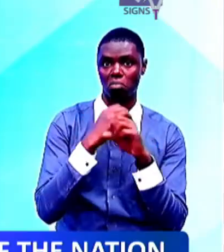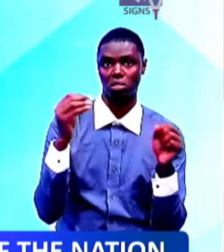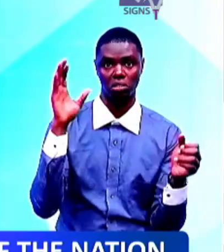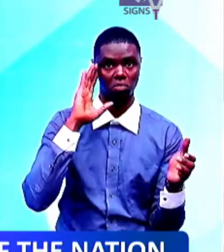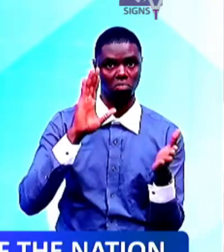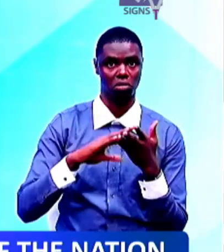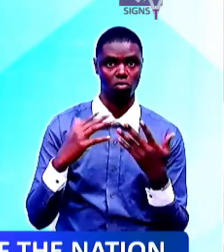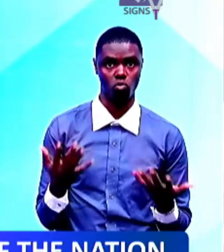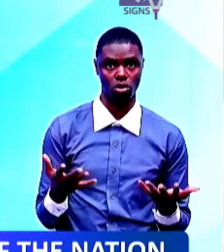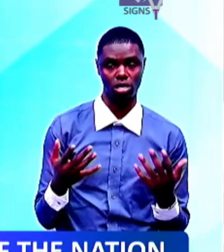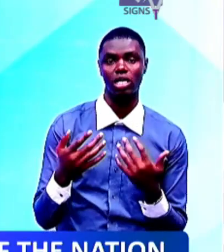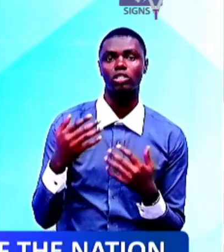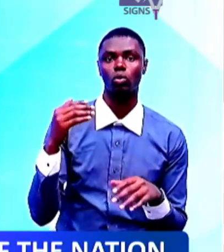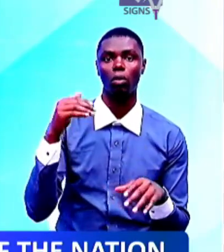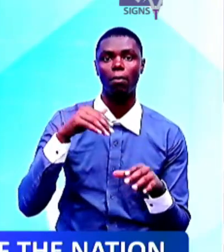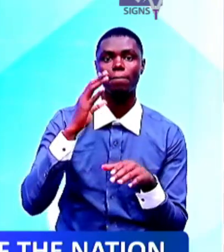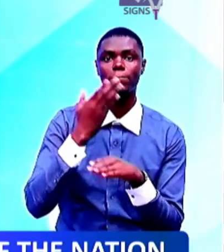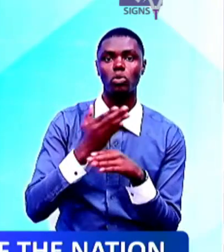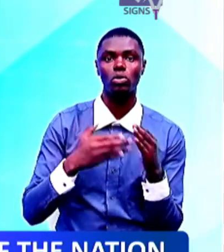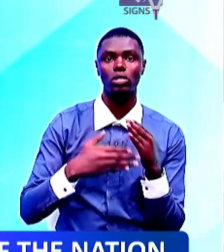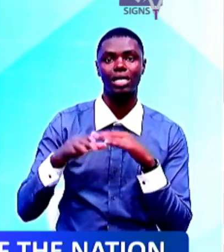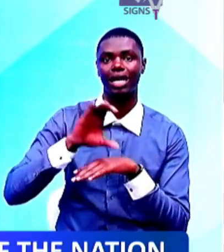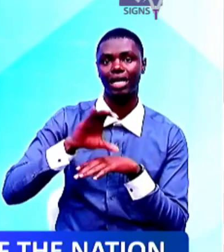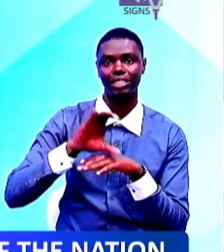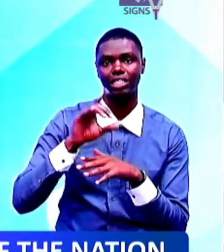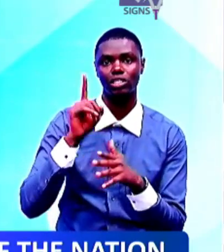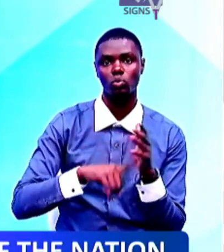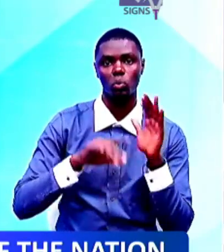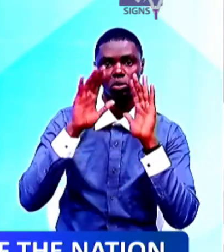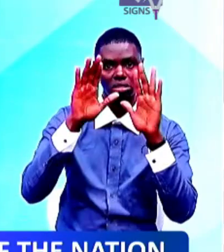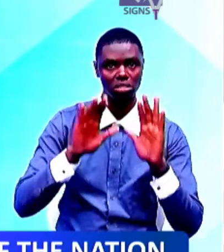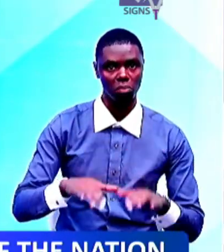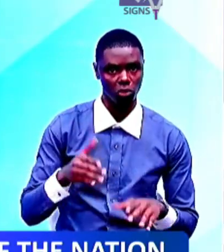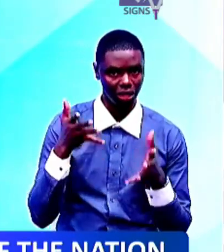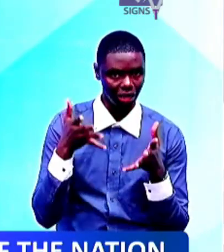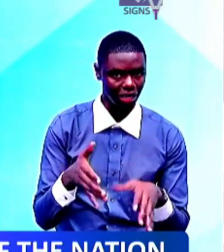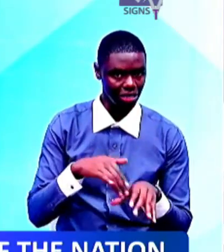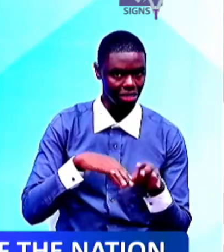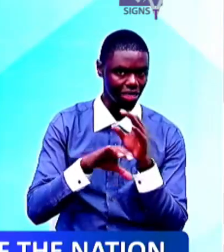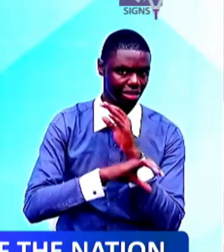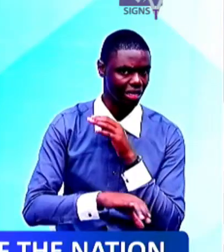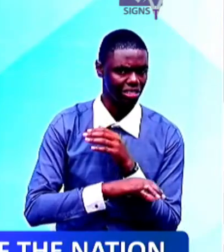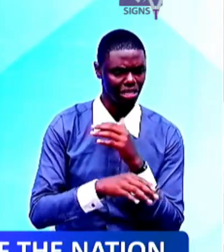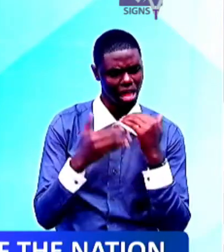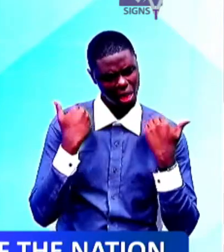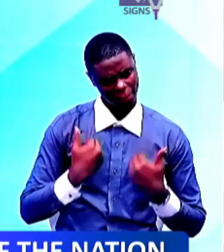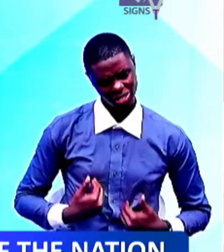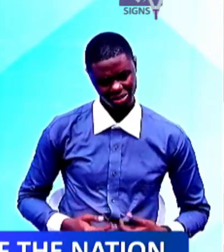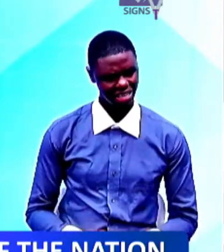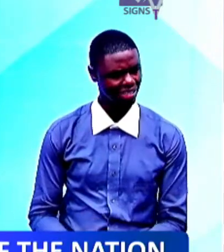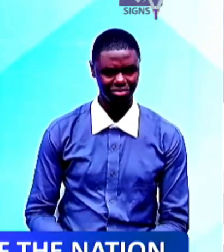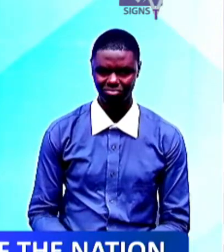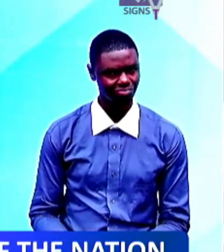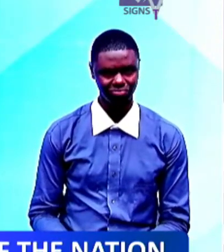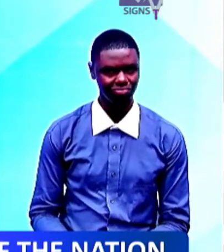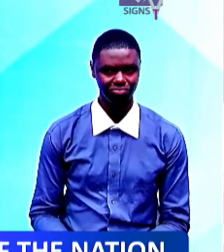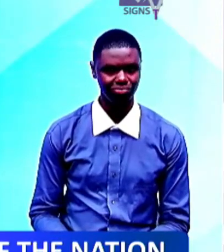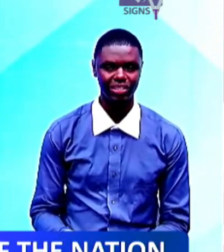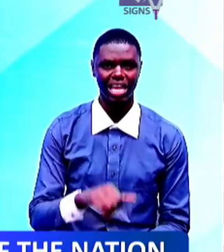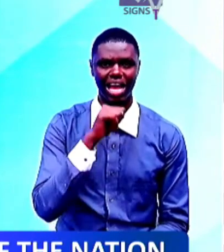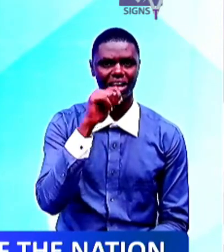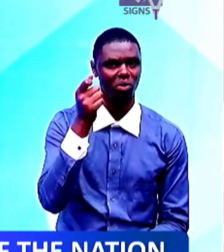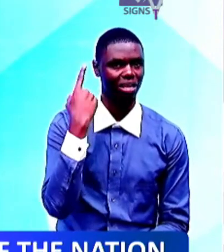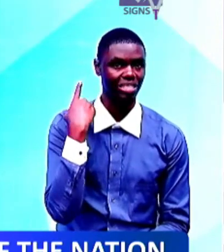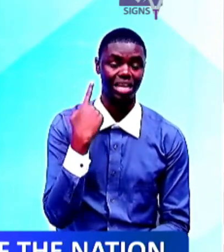that building a church is what is most important currently. To me, I just don't